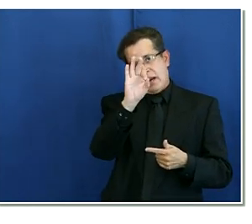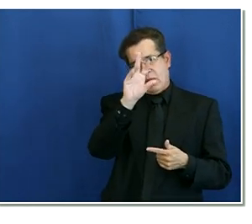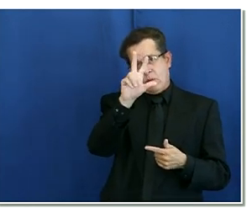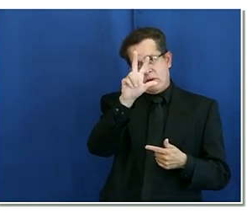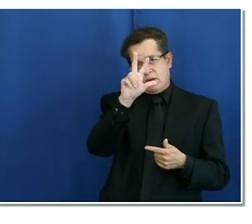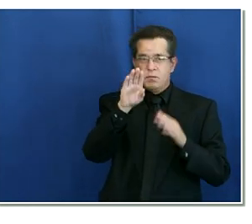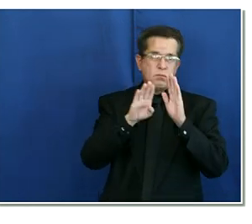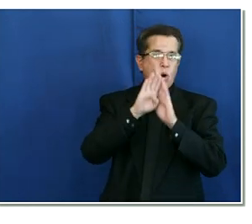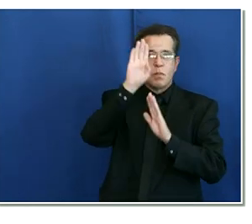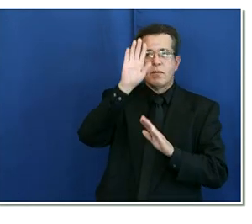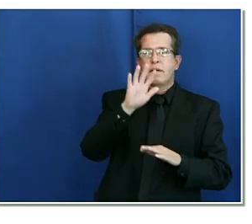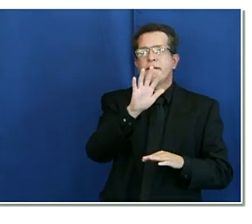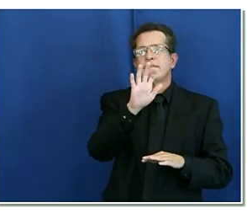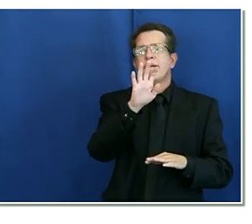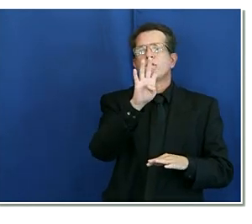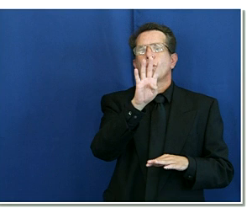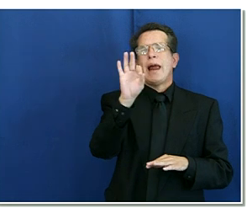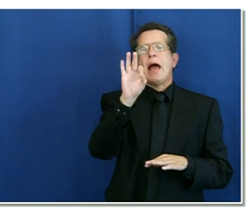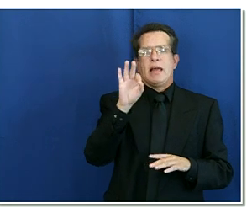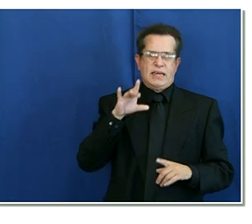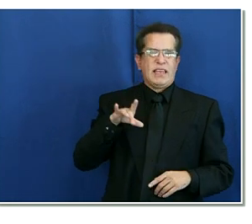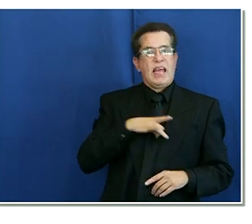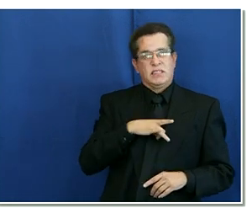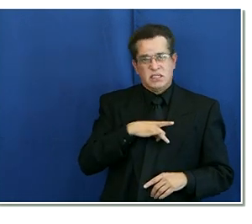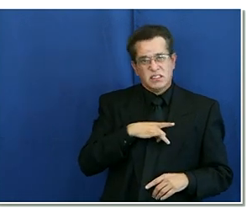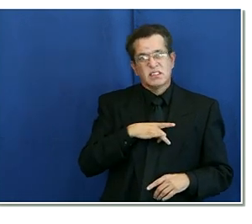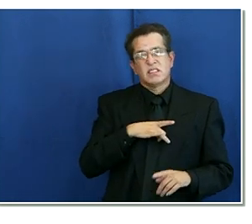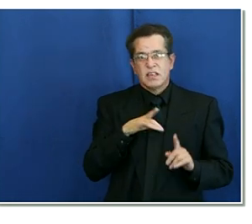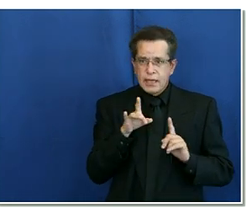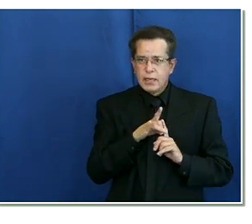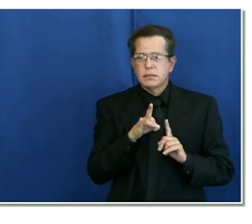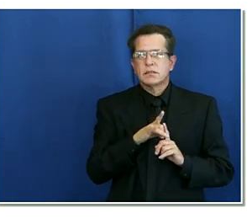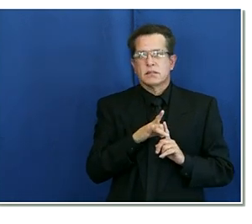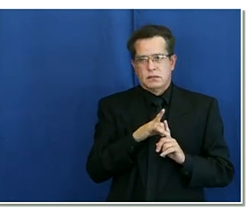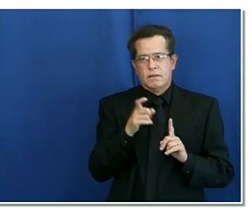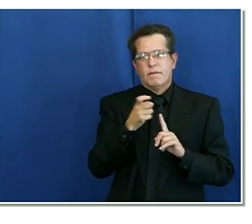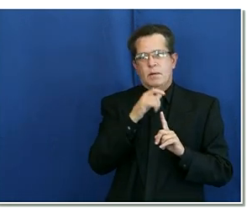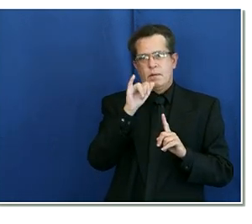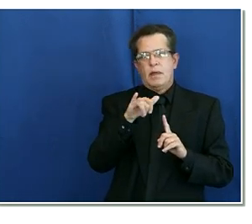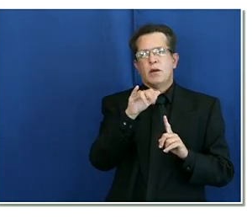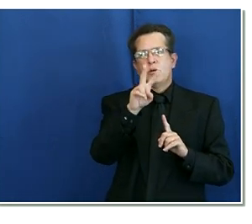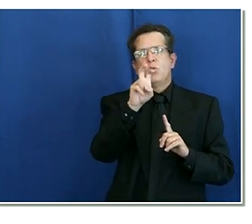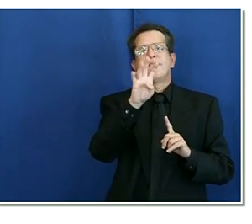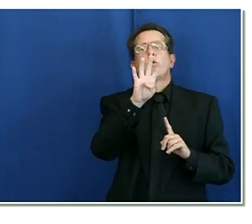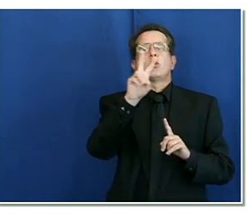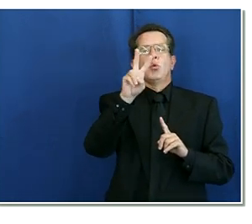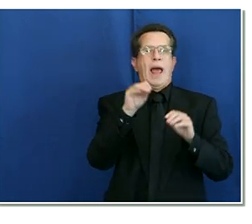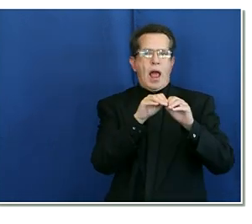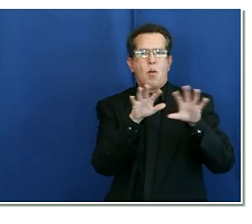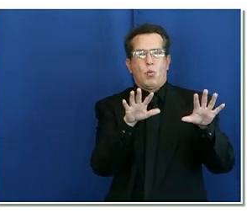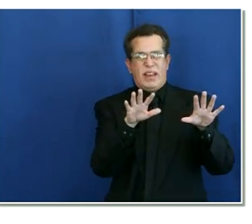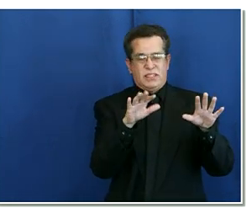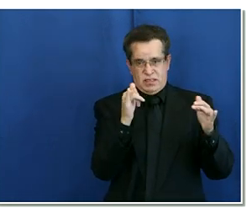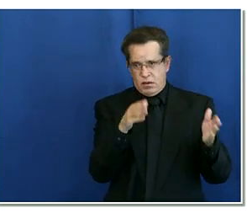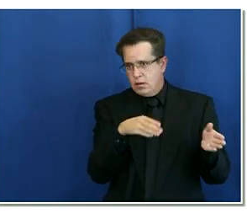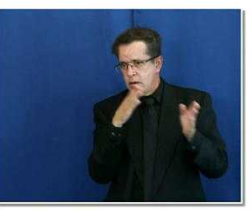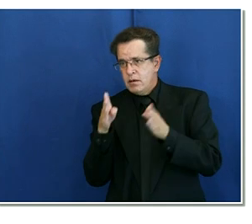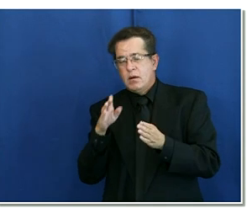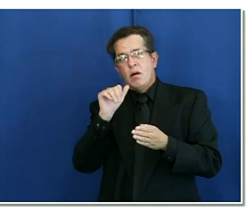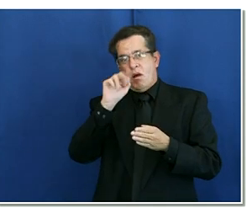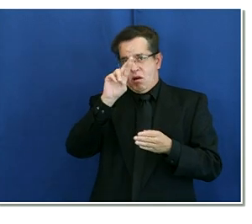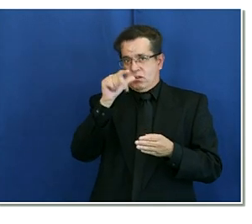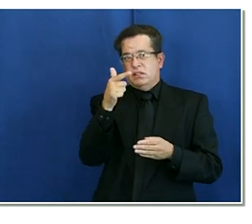representing 549 cases of the 242 community outbreaks. August is a